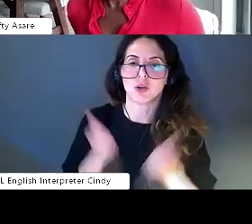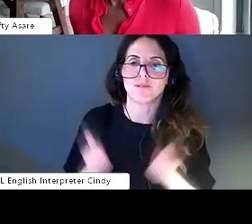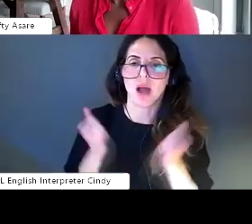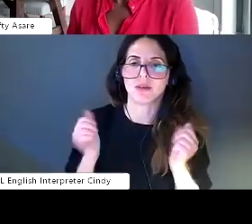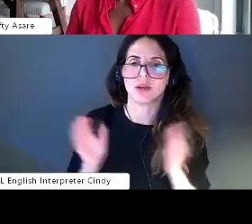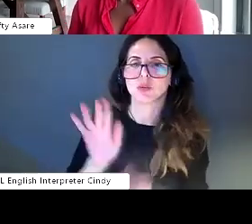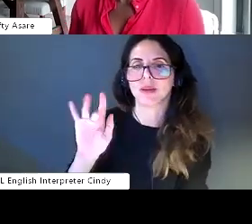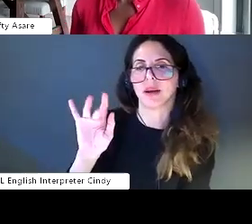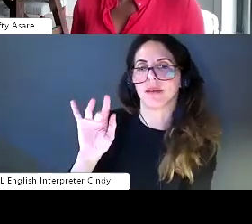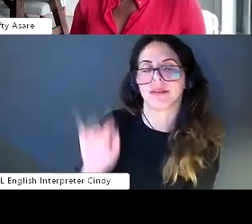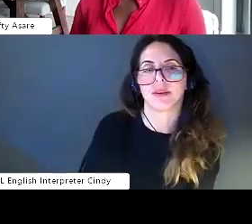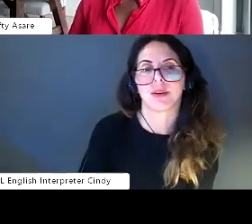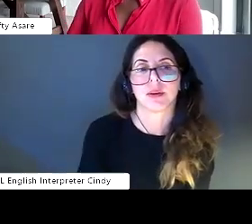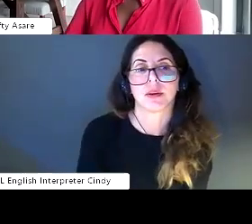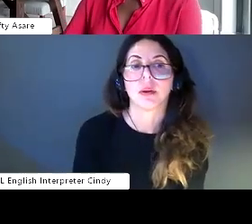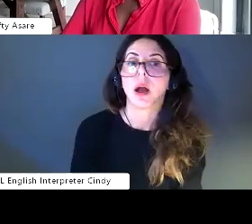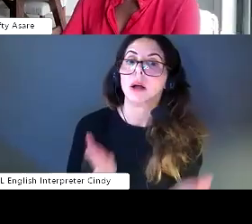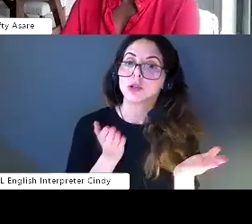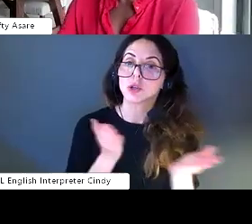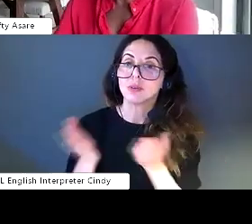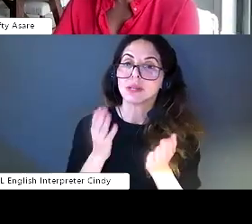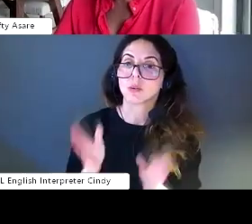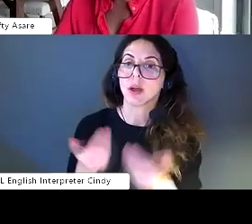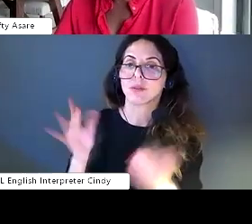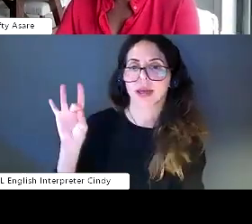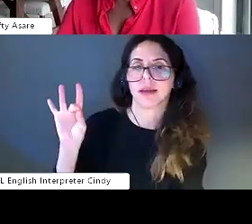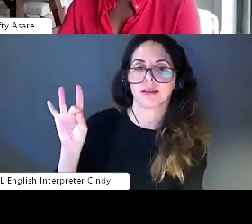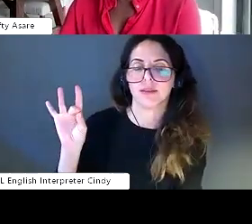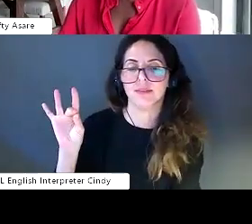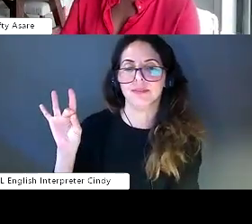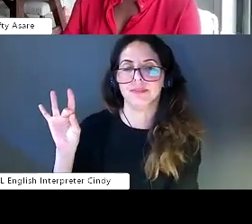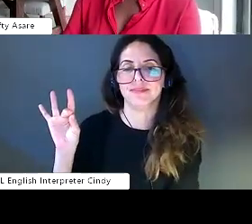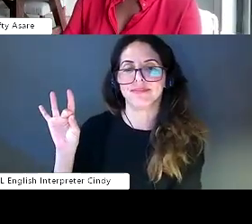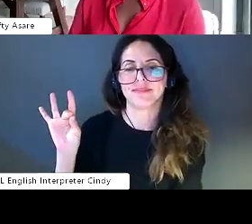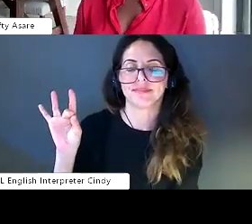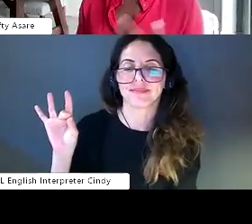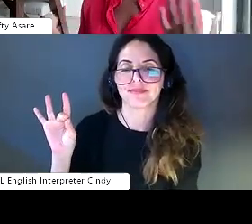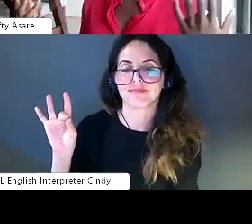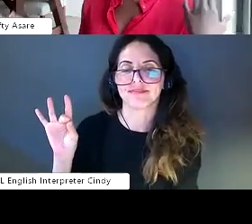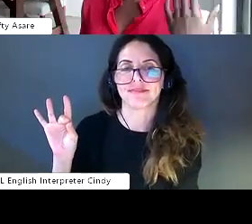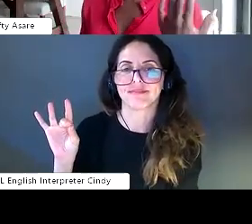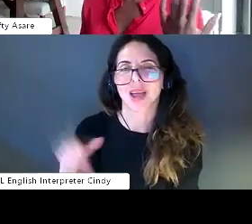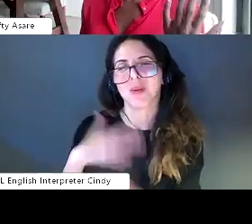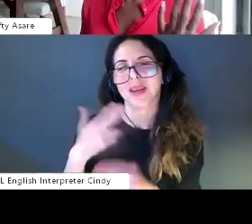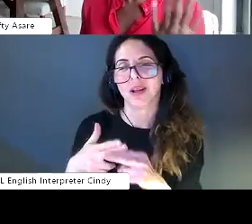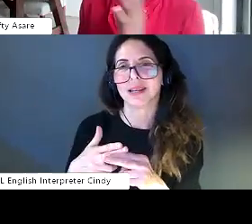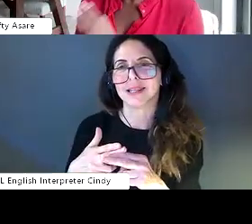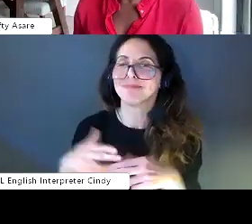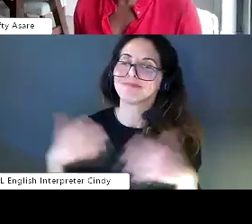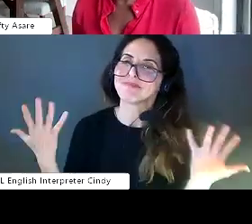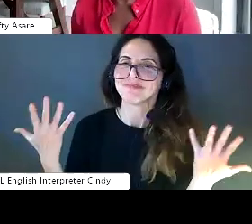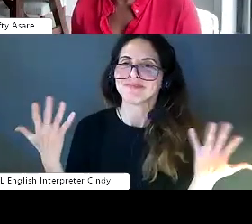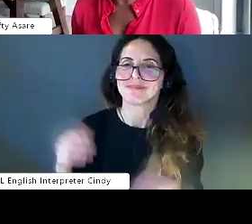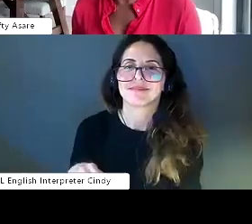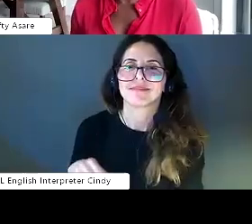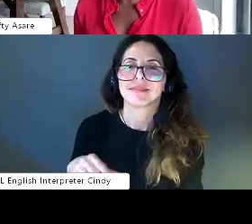Looking at the services, we offer 8 of them, and we like to call it, I guess, a service buffet,